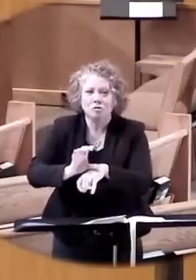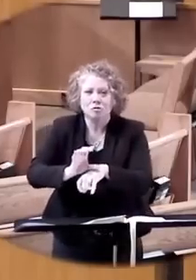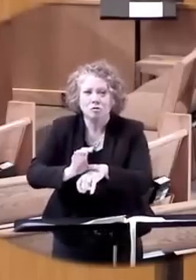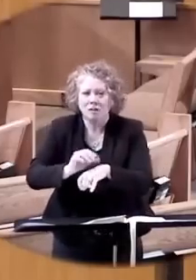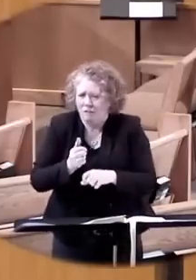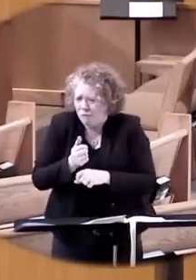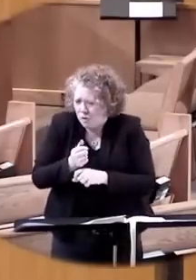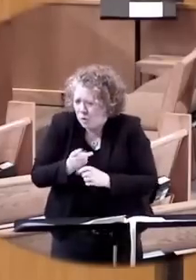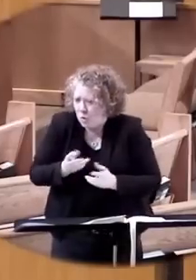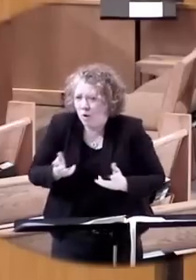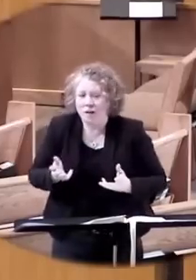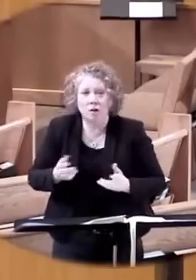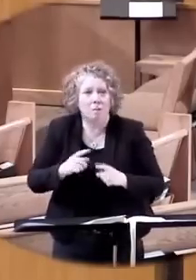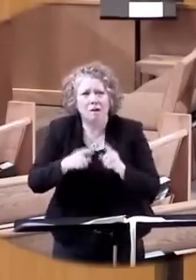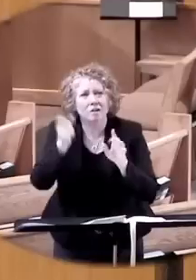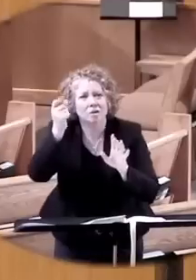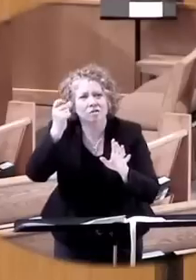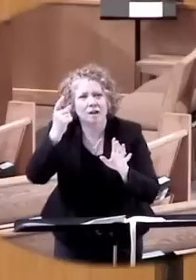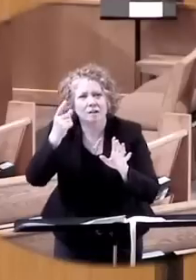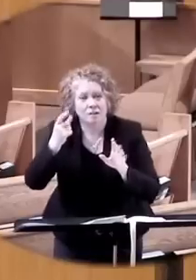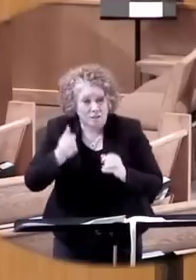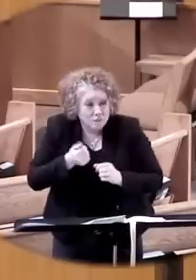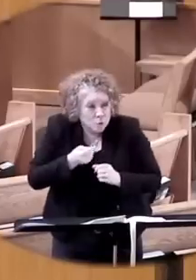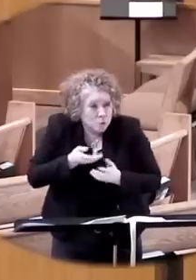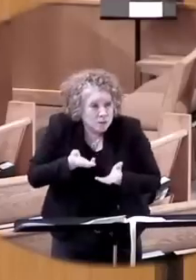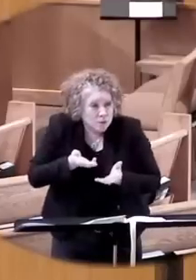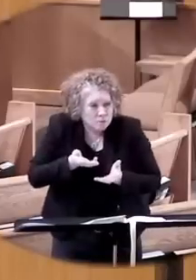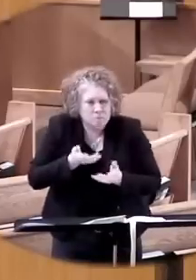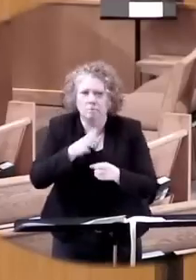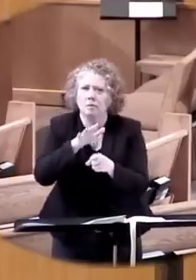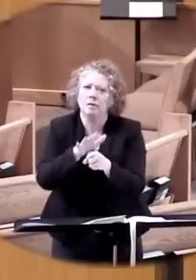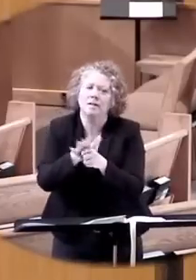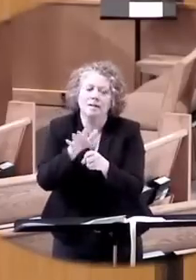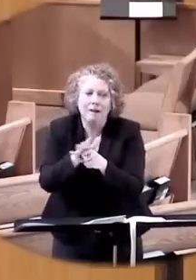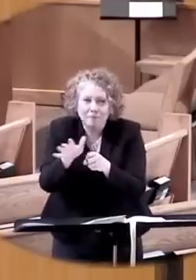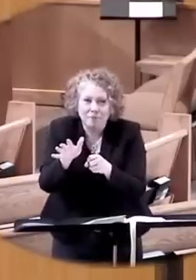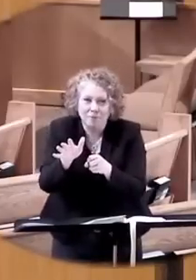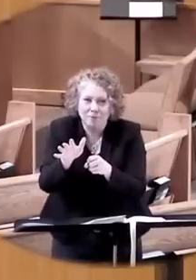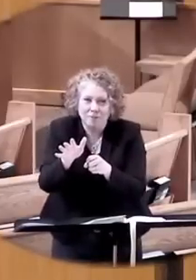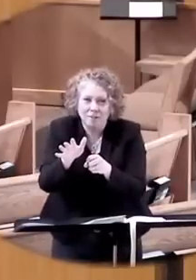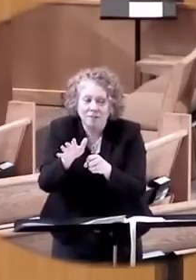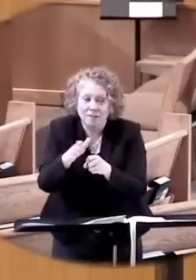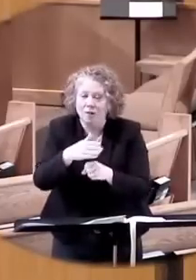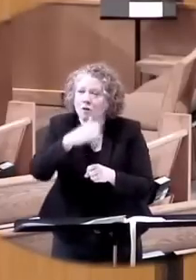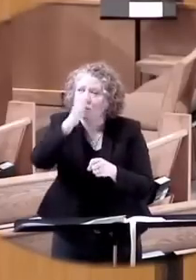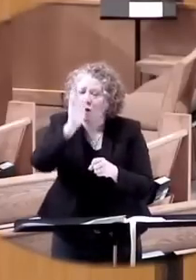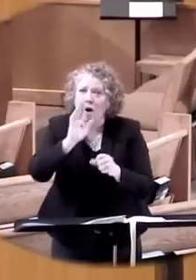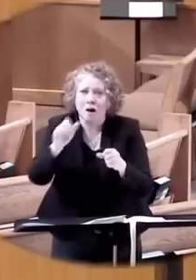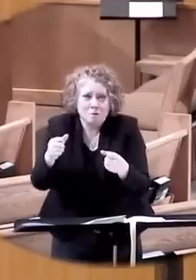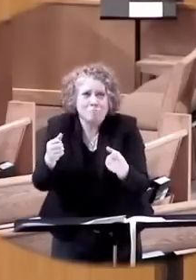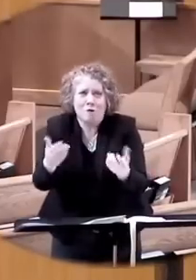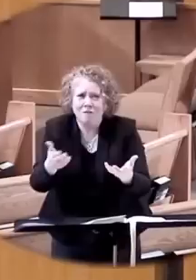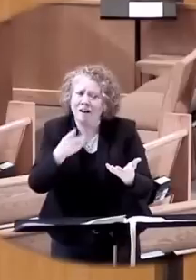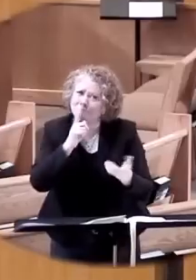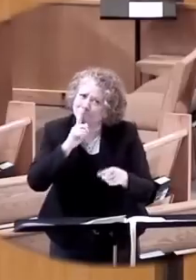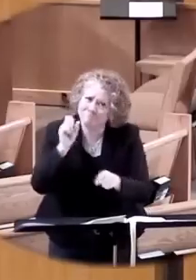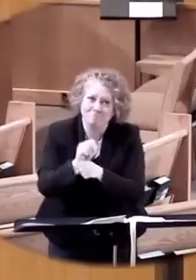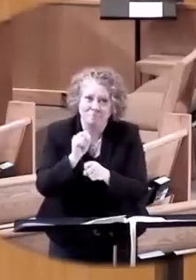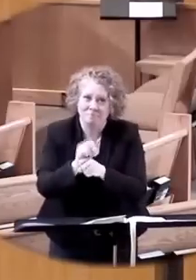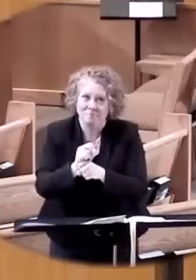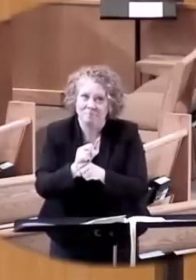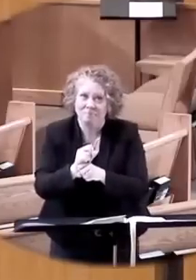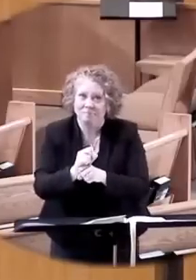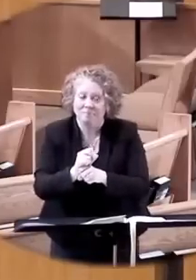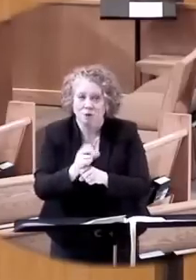enough. God provides. You can hear my voice on a screen or see me